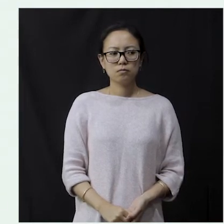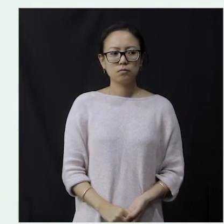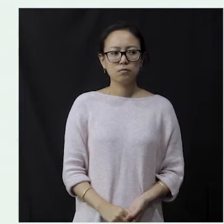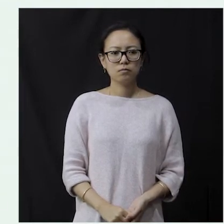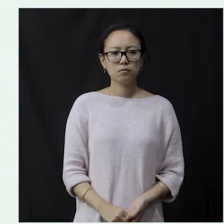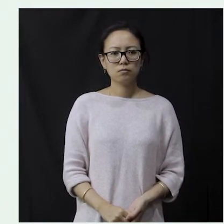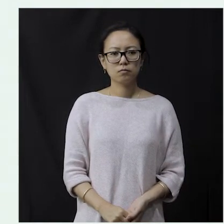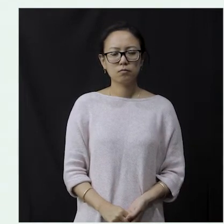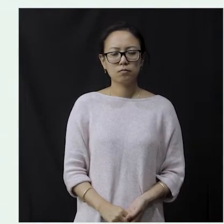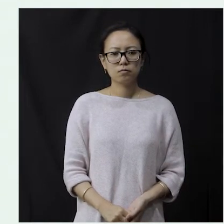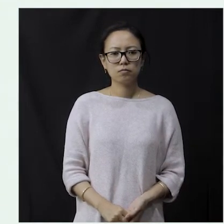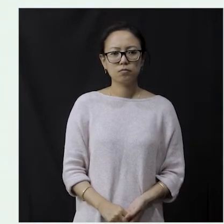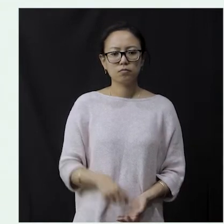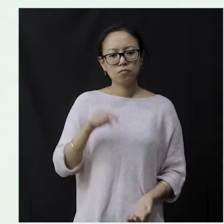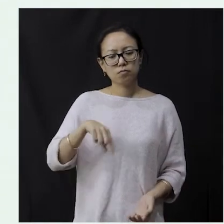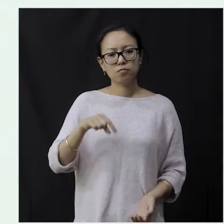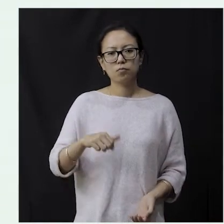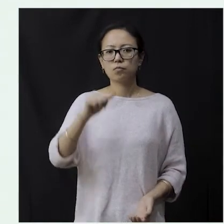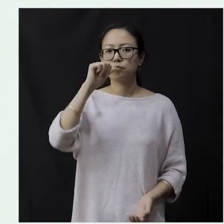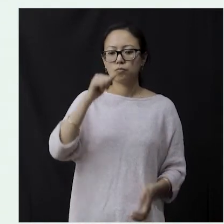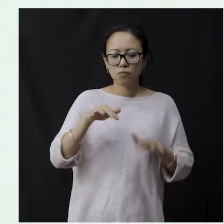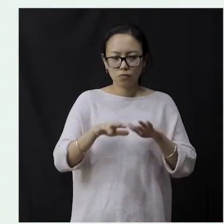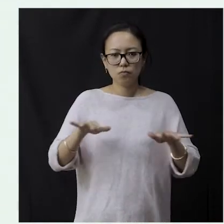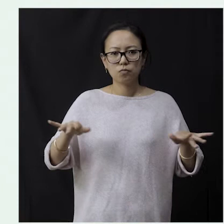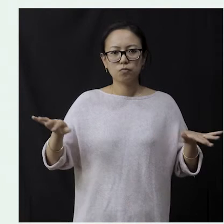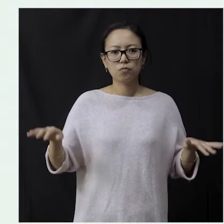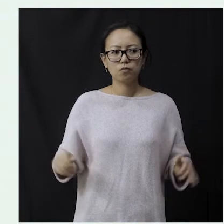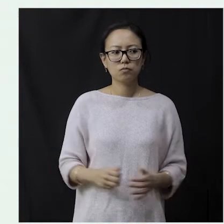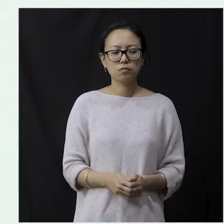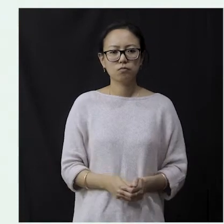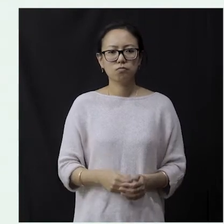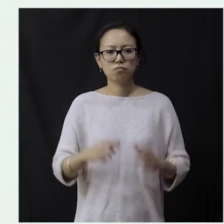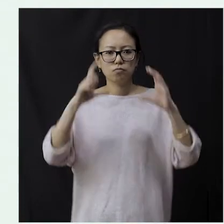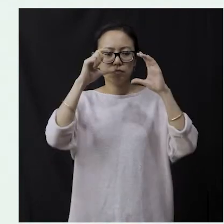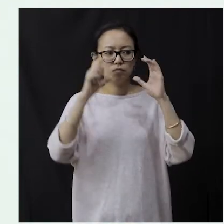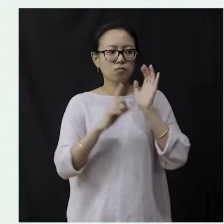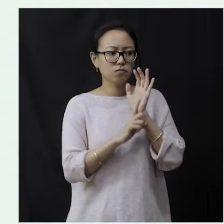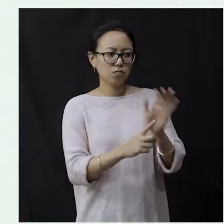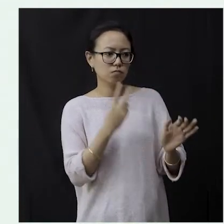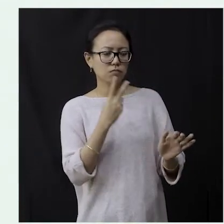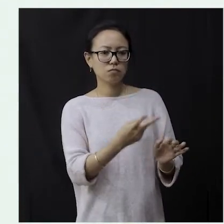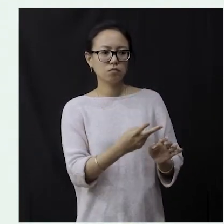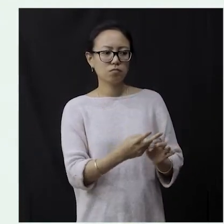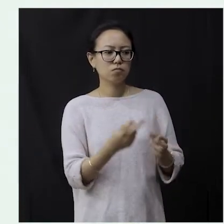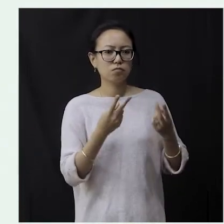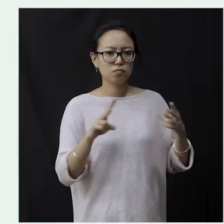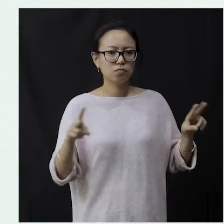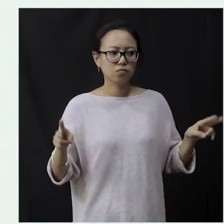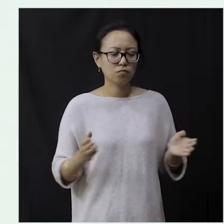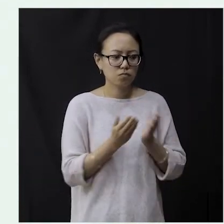Next is water transport. So here you can see in the pictures we have different types of